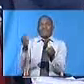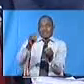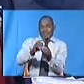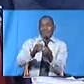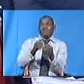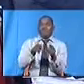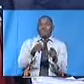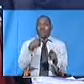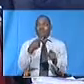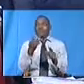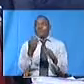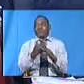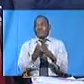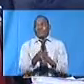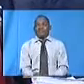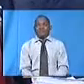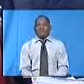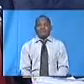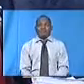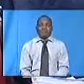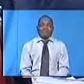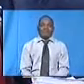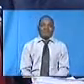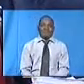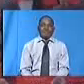the affected party's delivery.